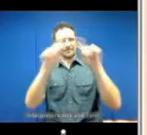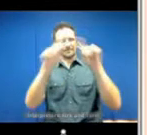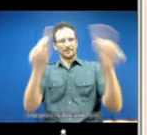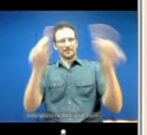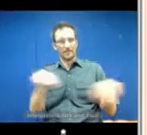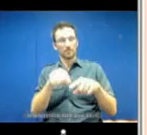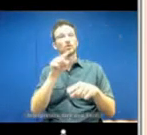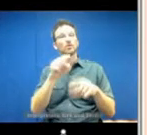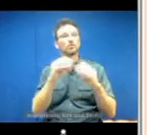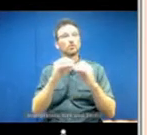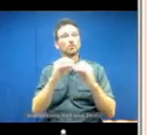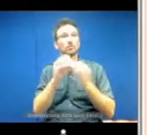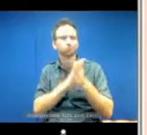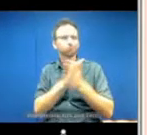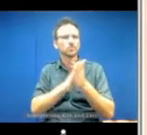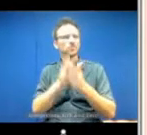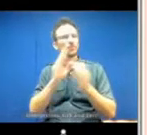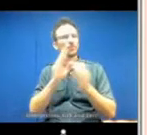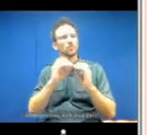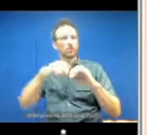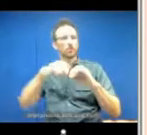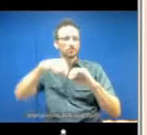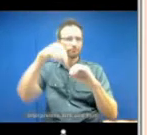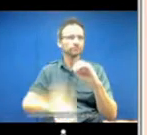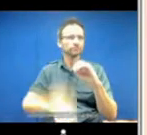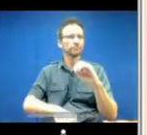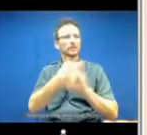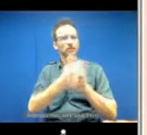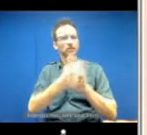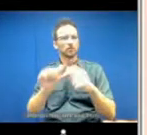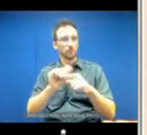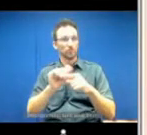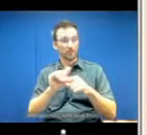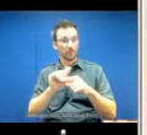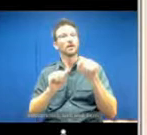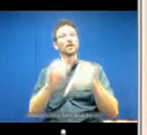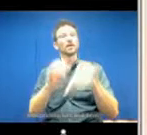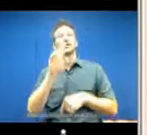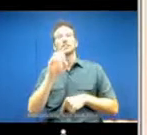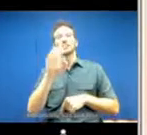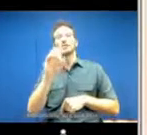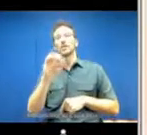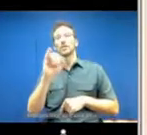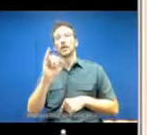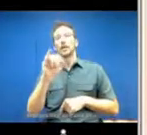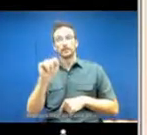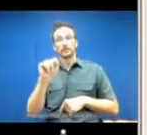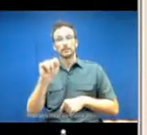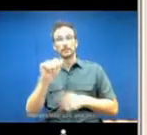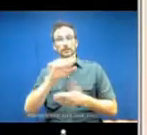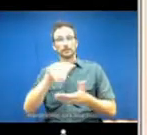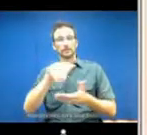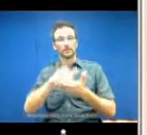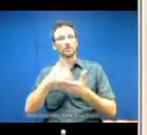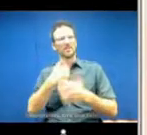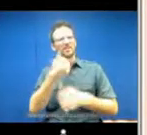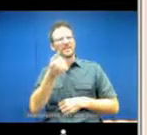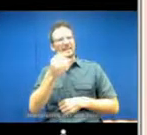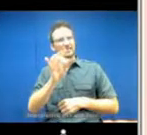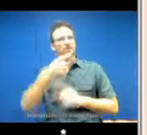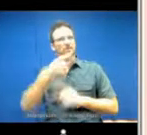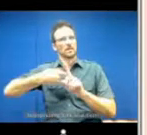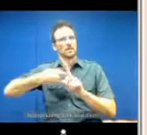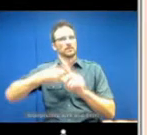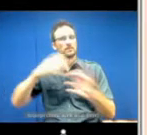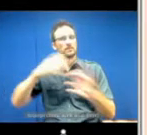legal training, please know that the Do It Center has an 18-month legal interpreter training program. It's a 4-course program.